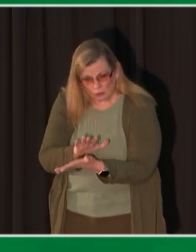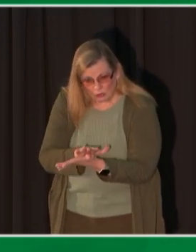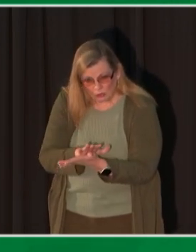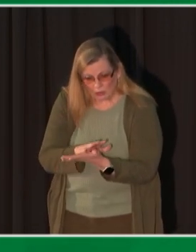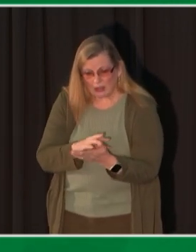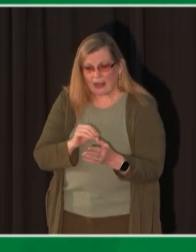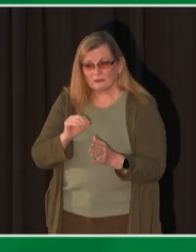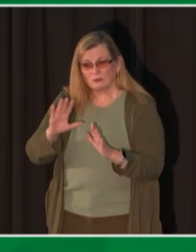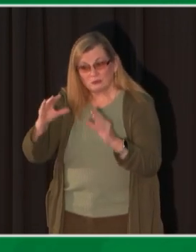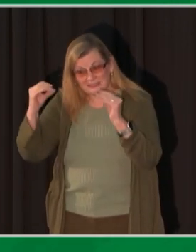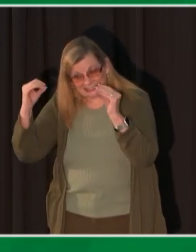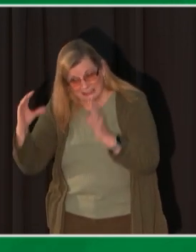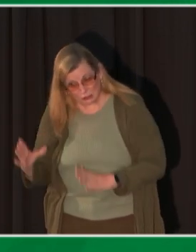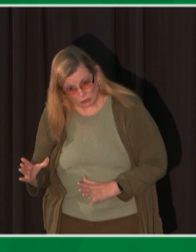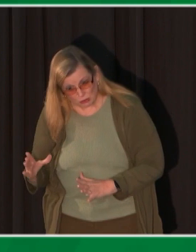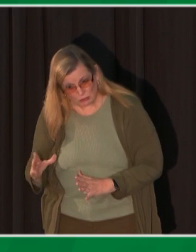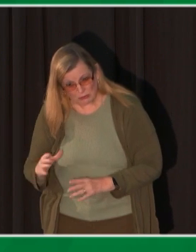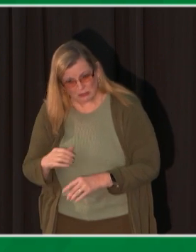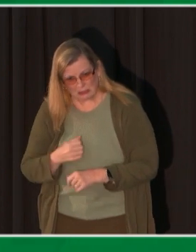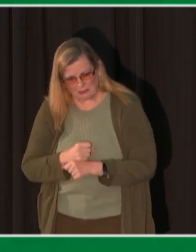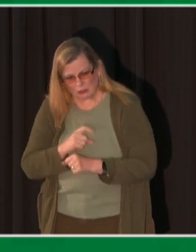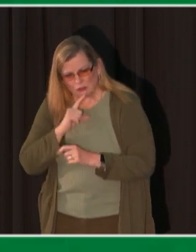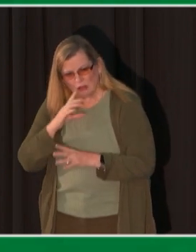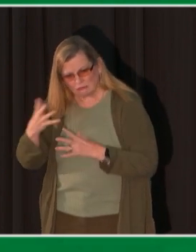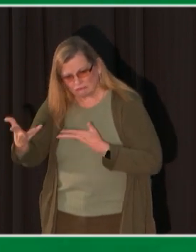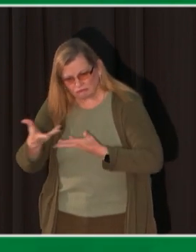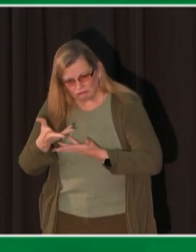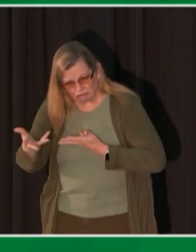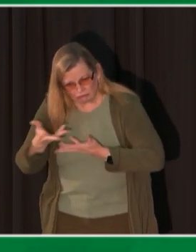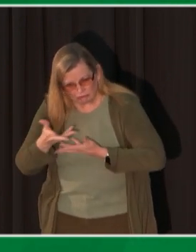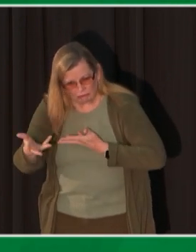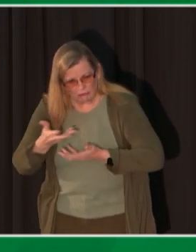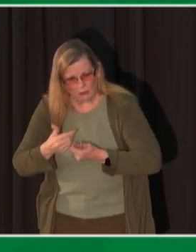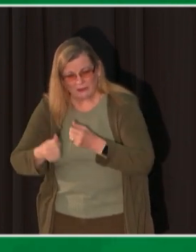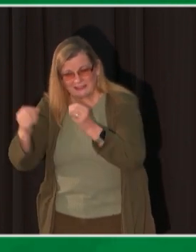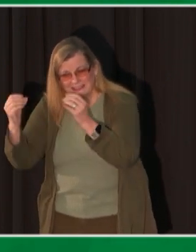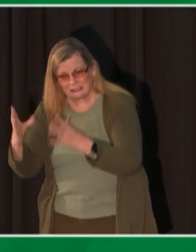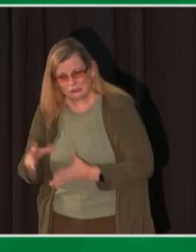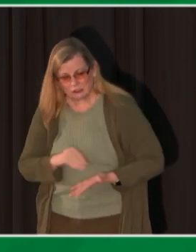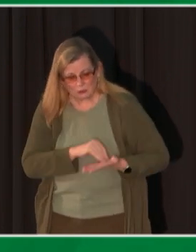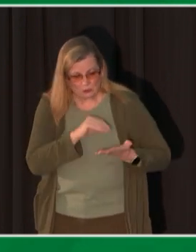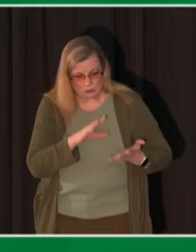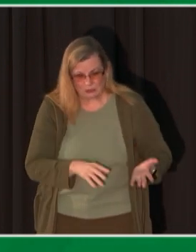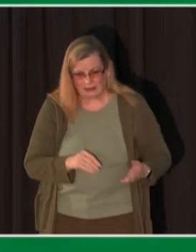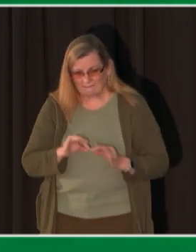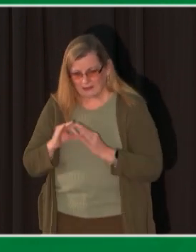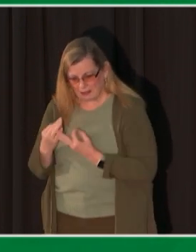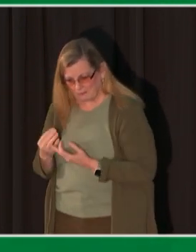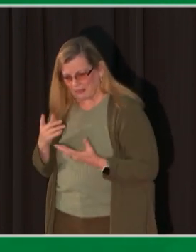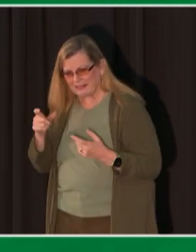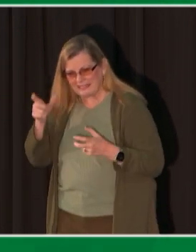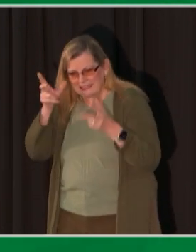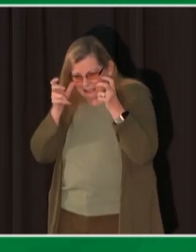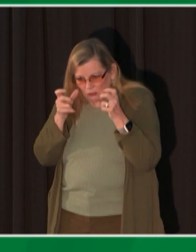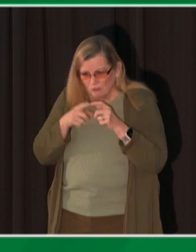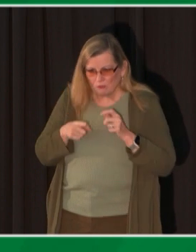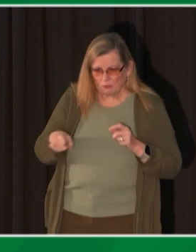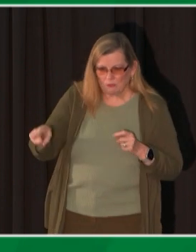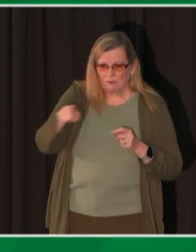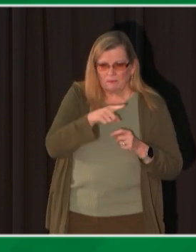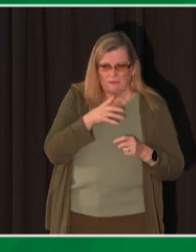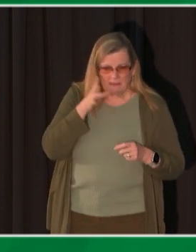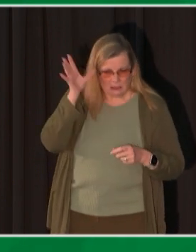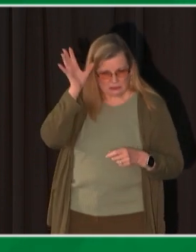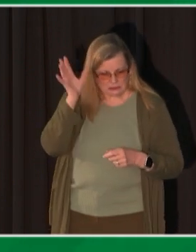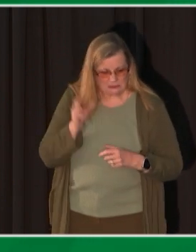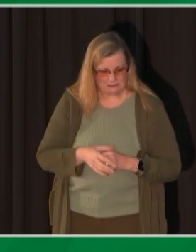that we can stay engaged with you and your child. So let me repeat, we need to hear from you. So I want to share some updates on